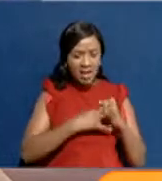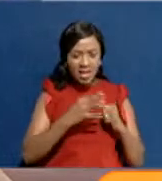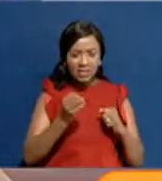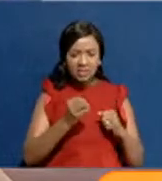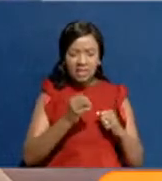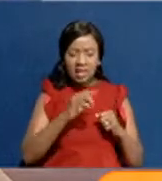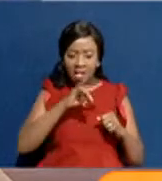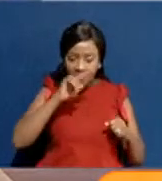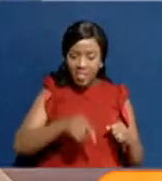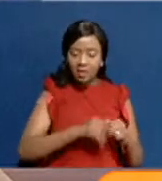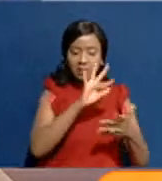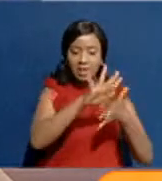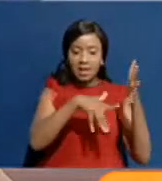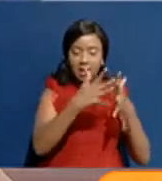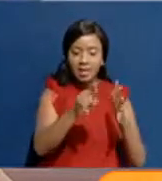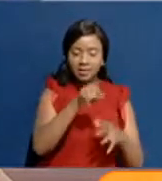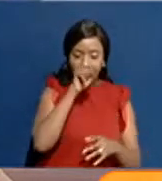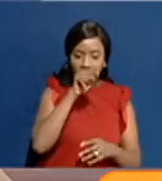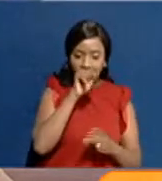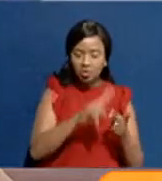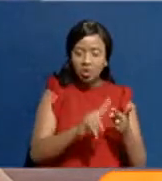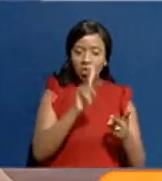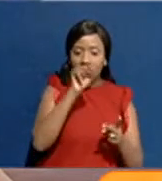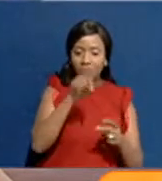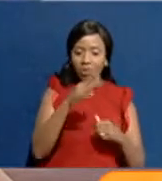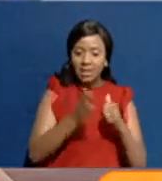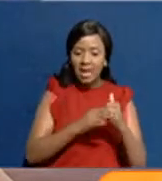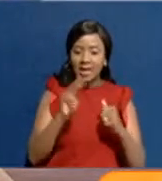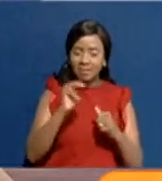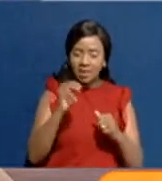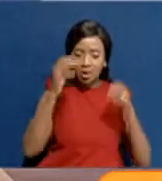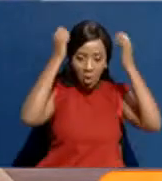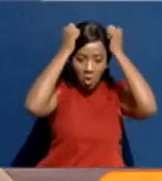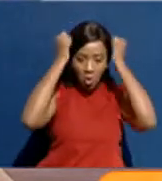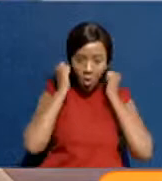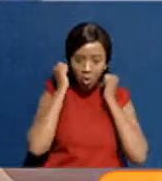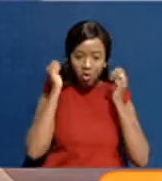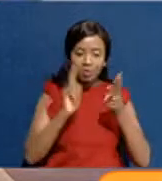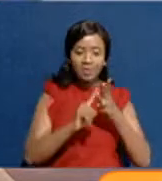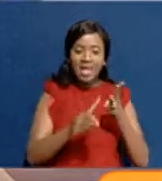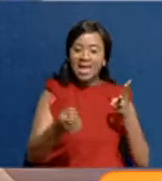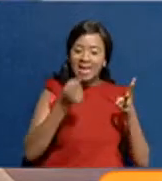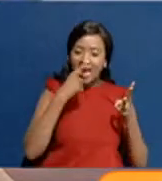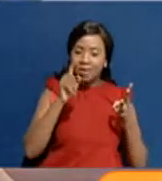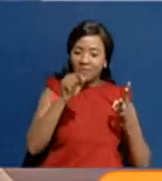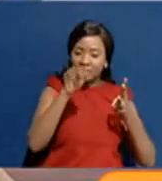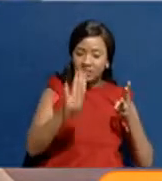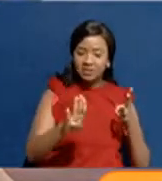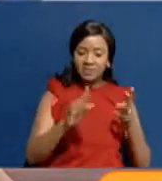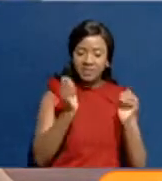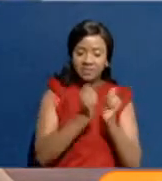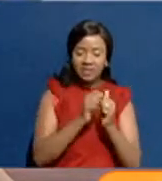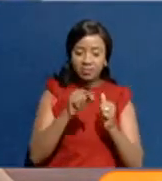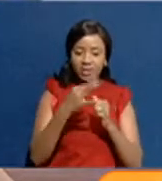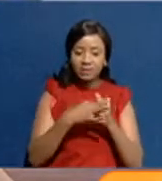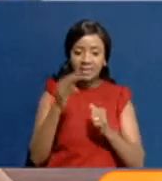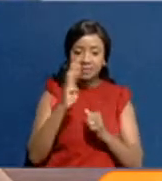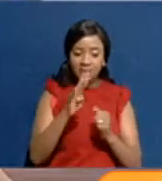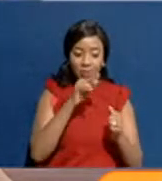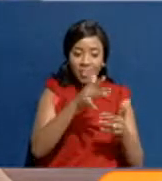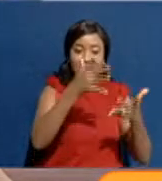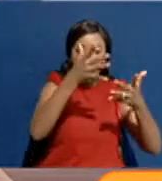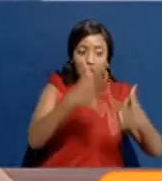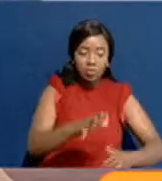908,000 mosquito nets, 1.1 million condoms, and 10 million shillings worth of TB drugs were missing from the